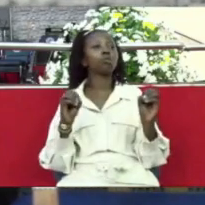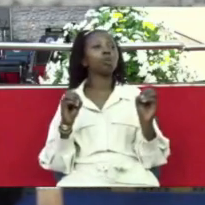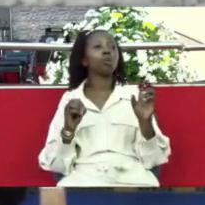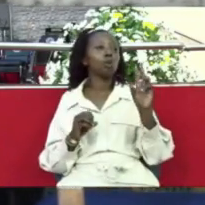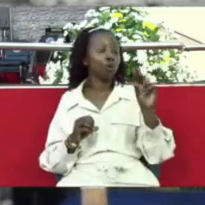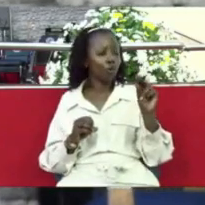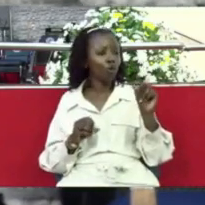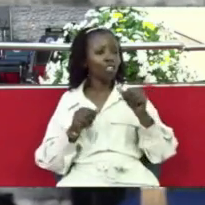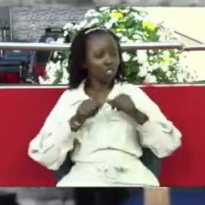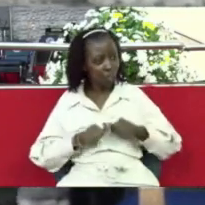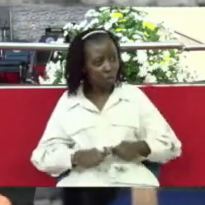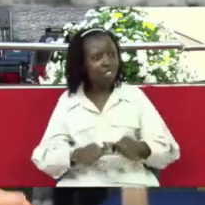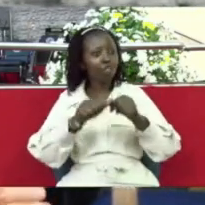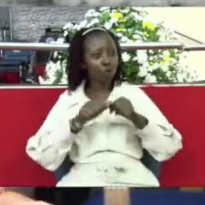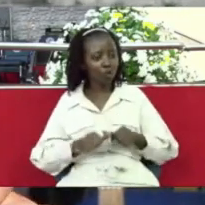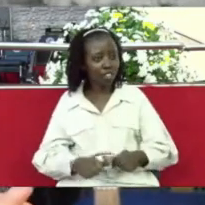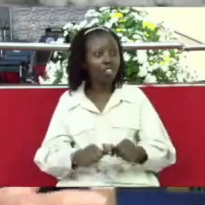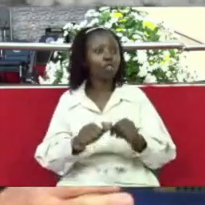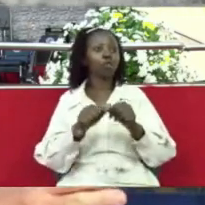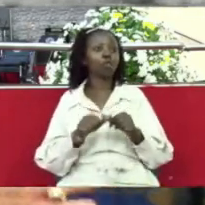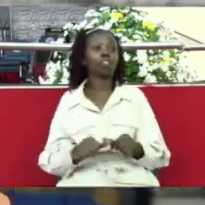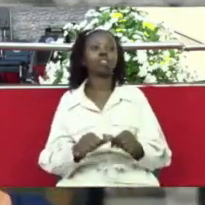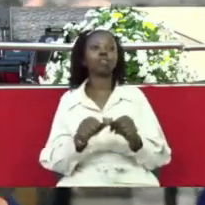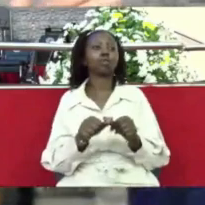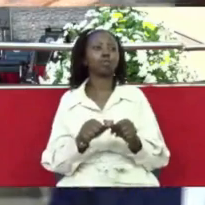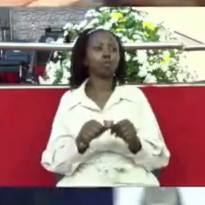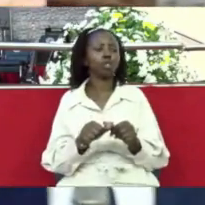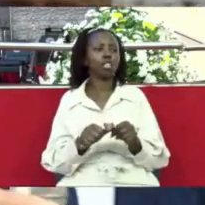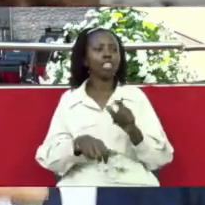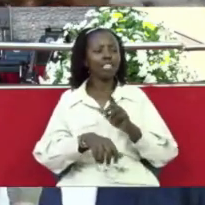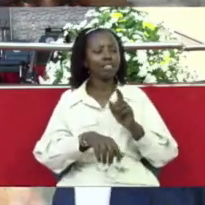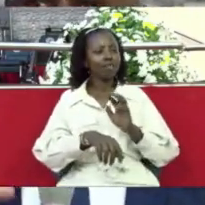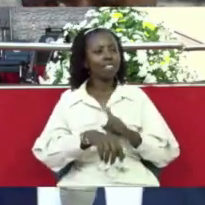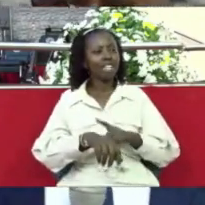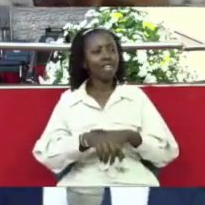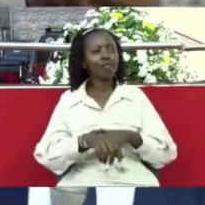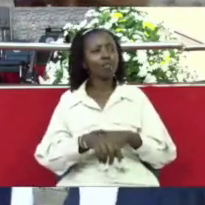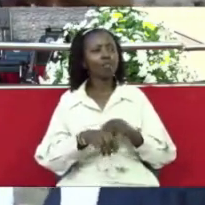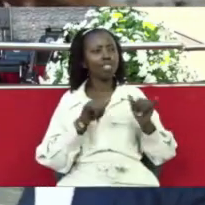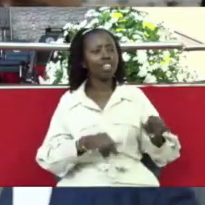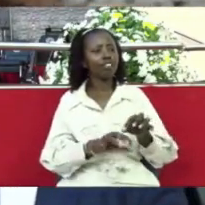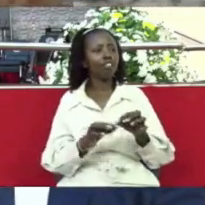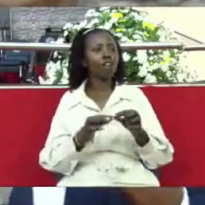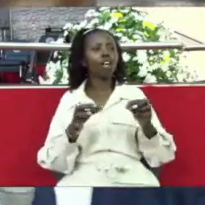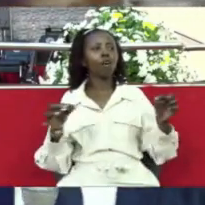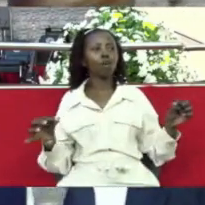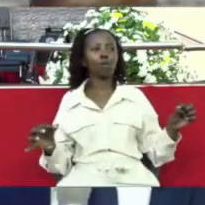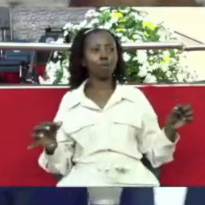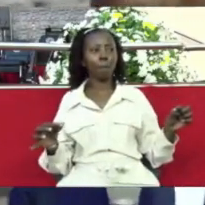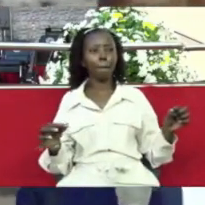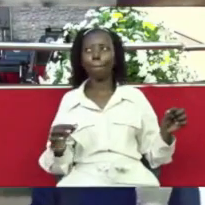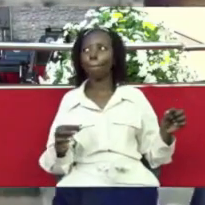You see, it's going to take some time before you start saying the things that you should say.